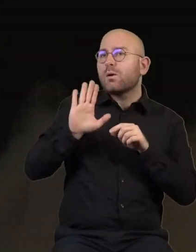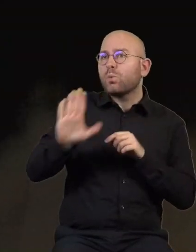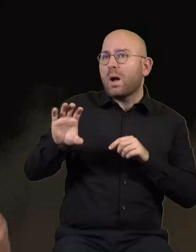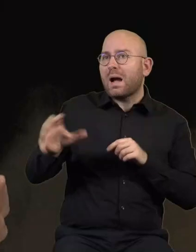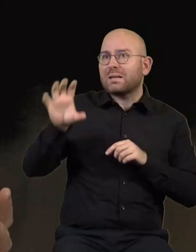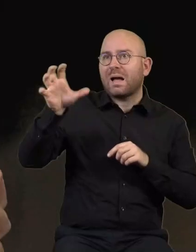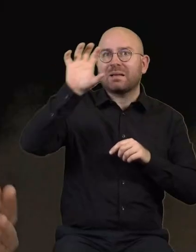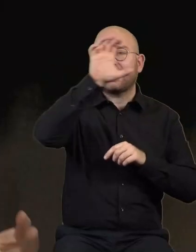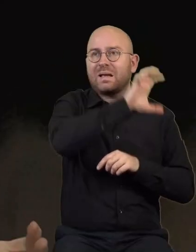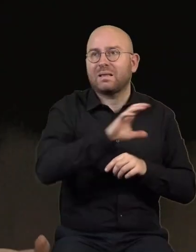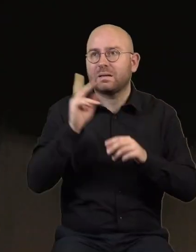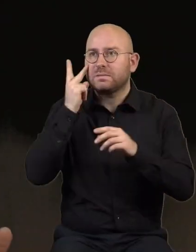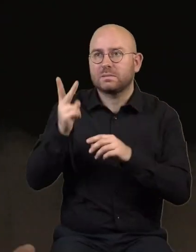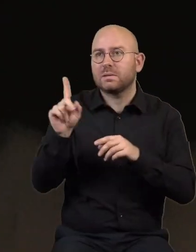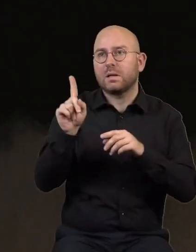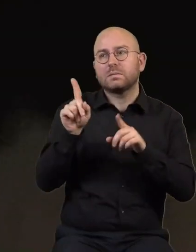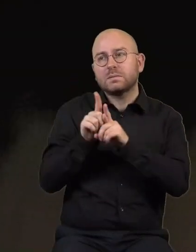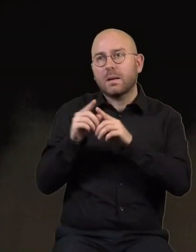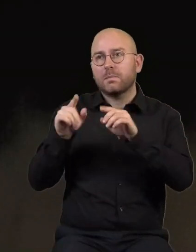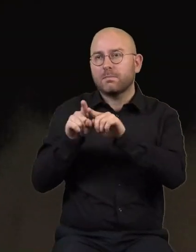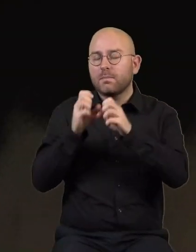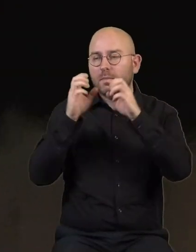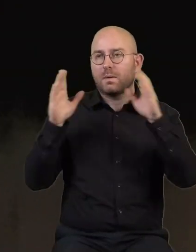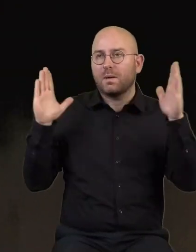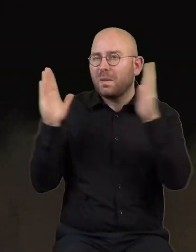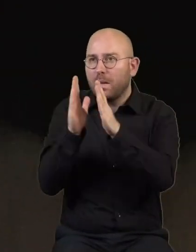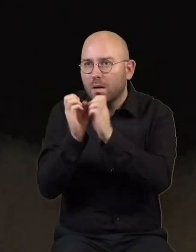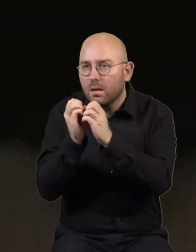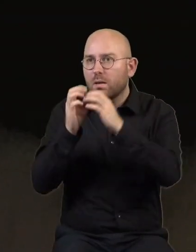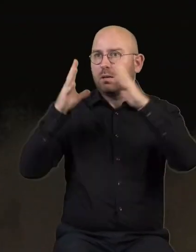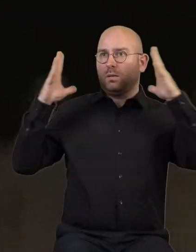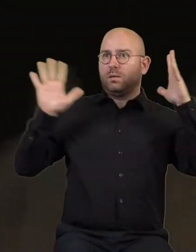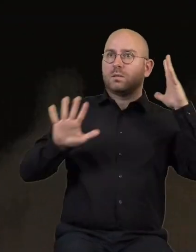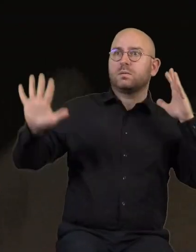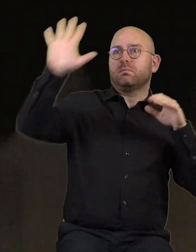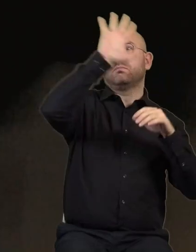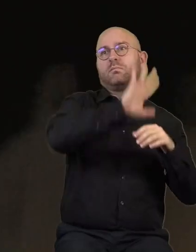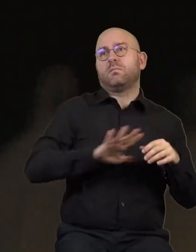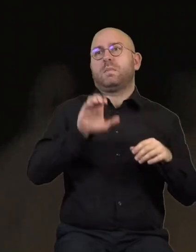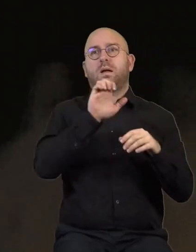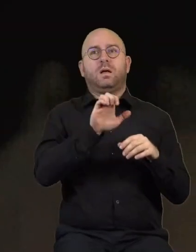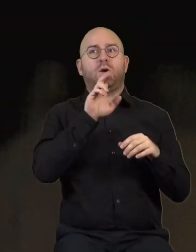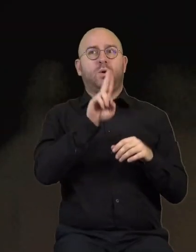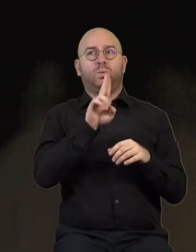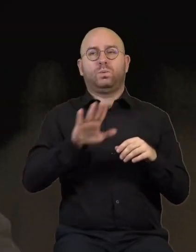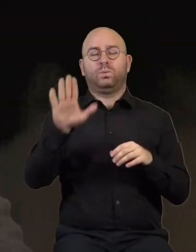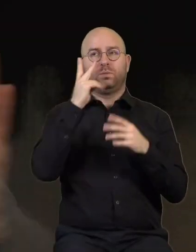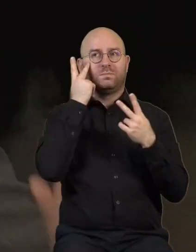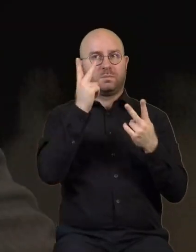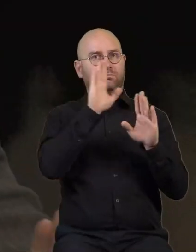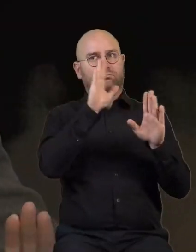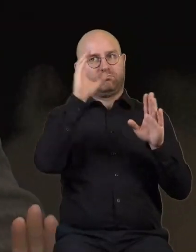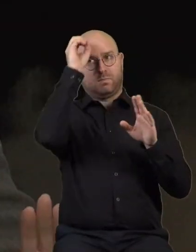guarantees. So we need to see the best of each program, and there's something that we need to